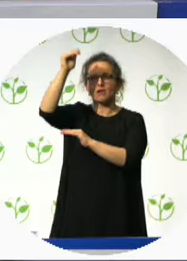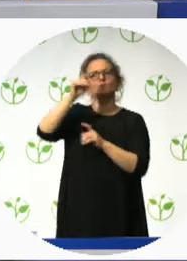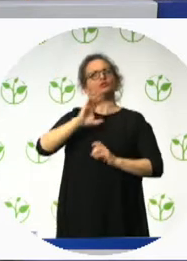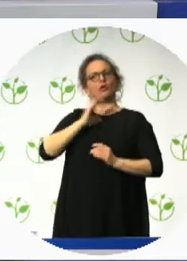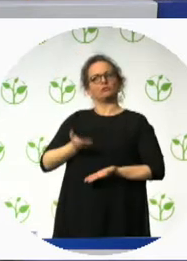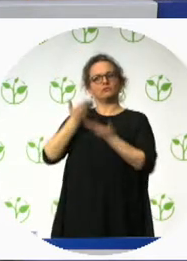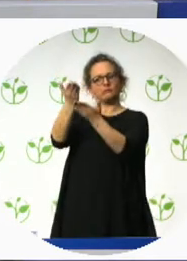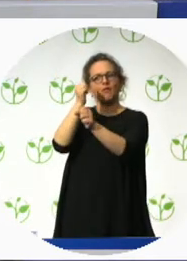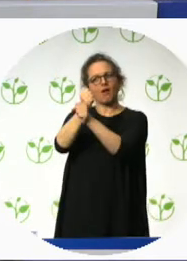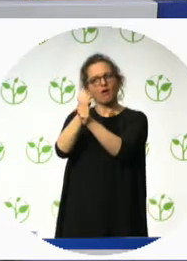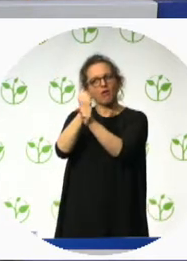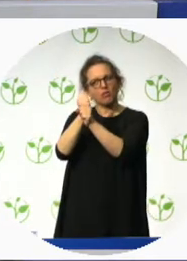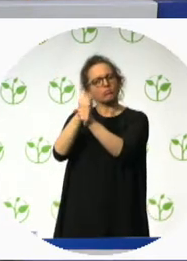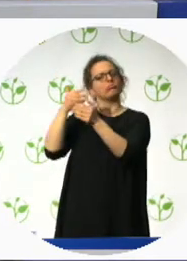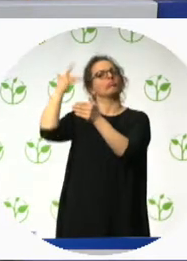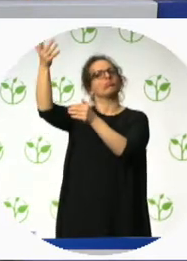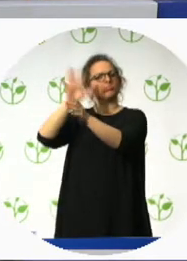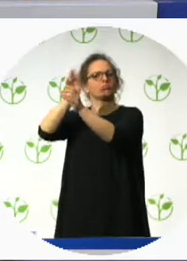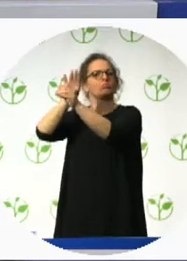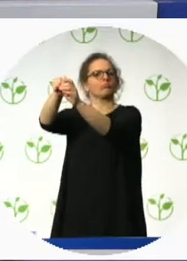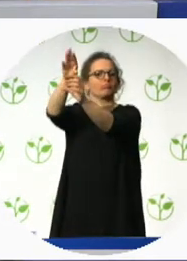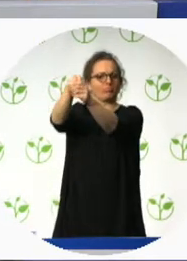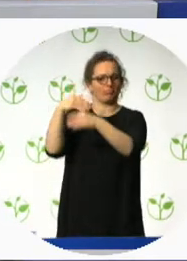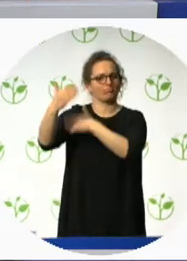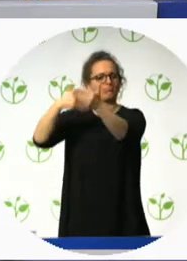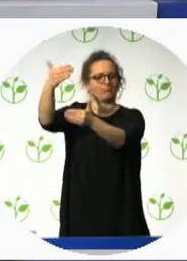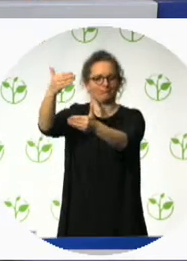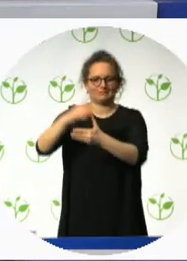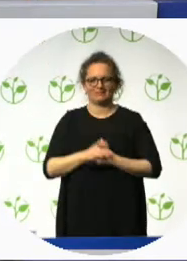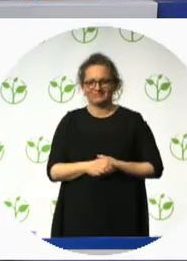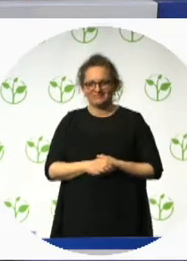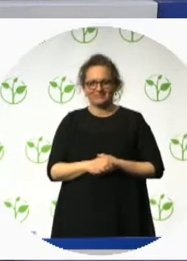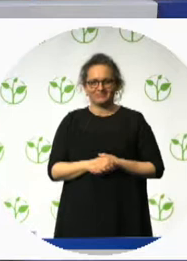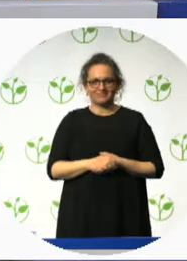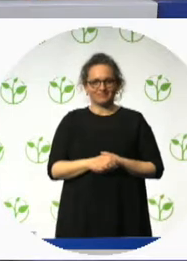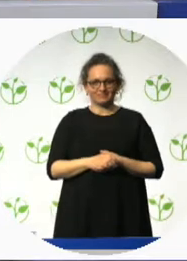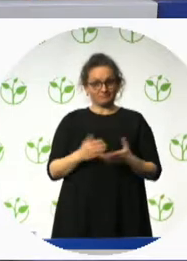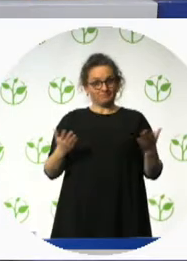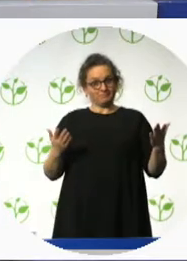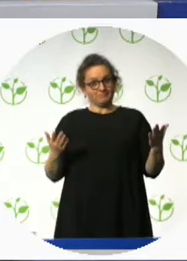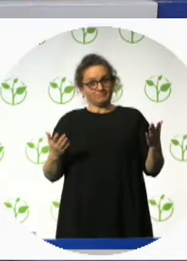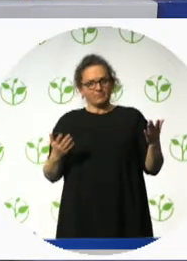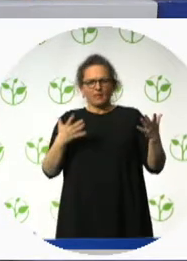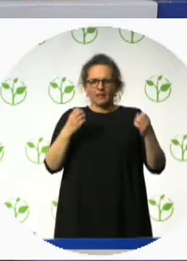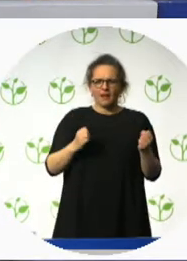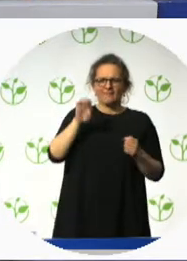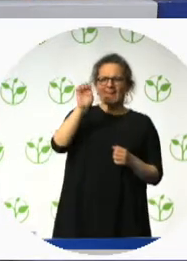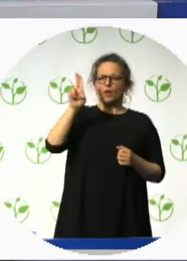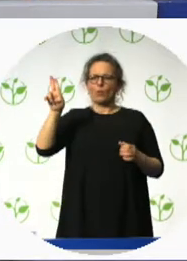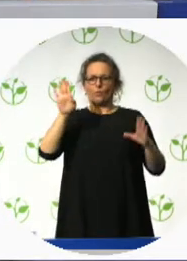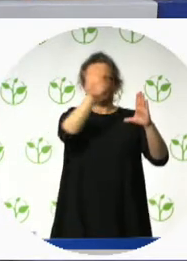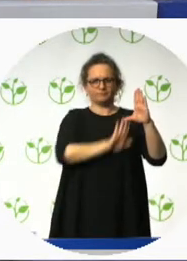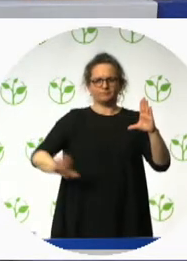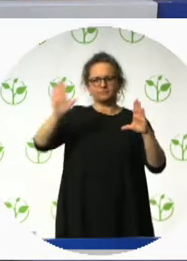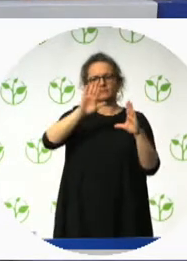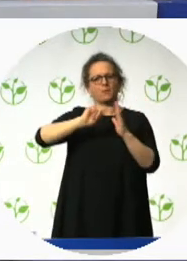In another European project, we built up school kits for young deaf people, and also we translated books